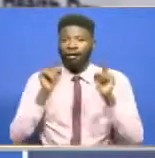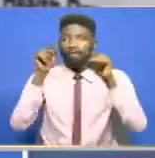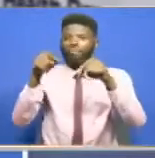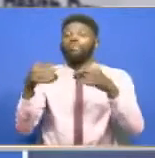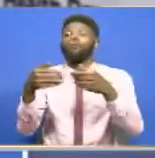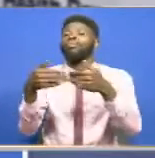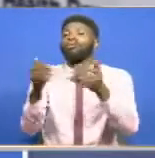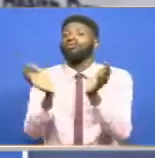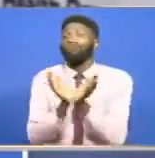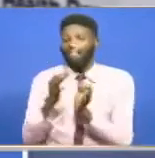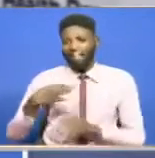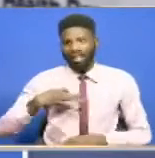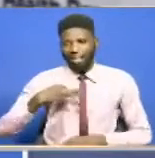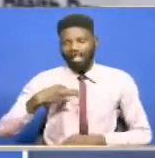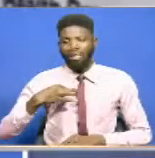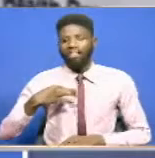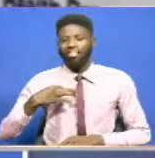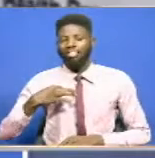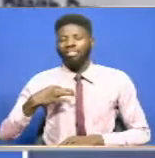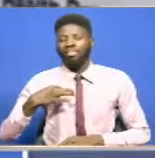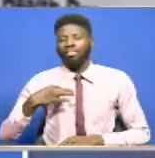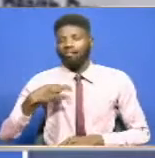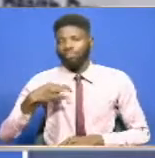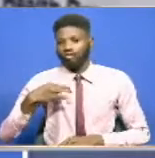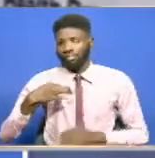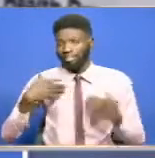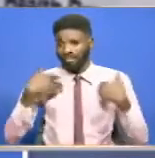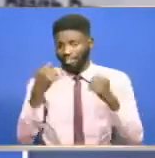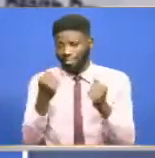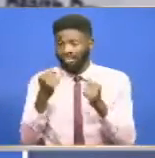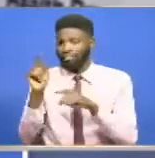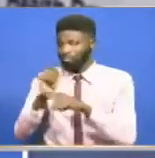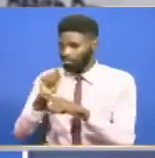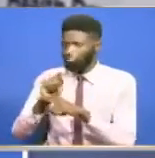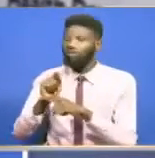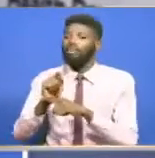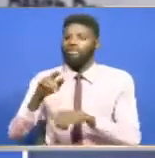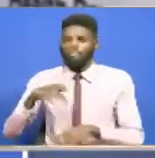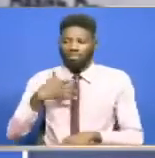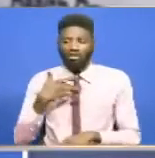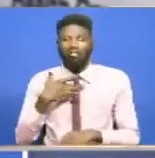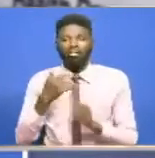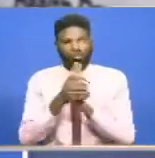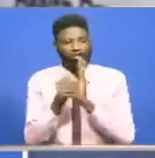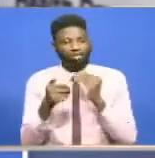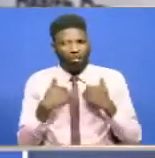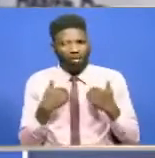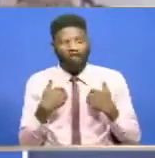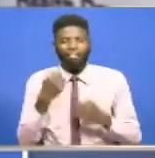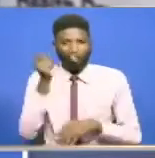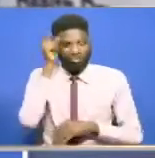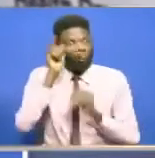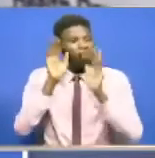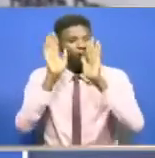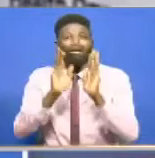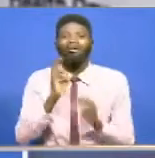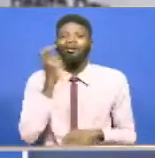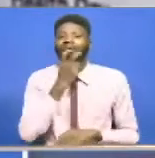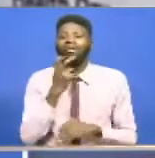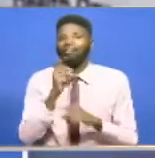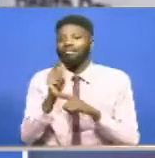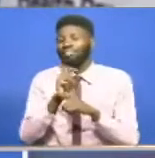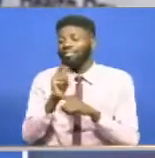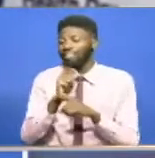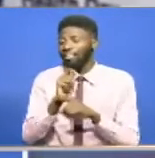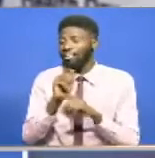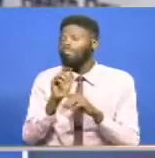health volunteers so that they can be empowered to understand the importance of oral health and also train others and